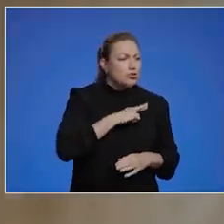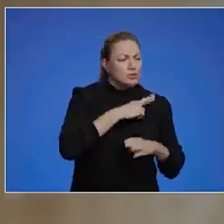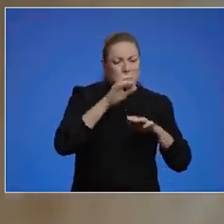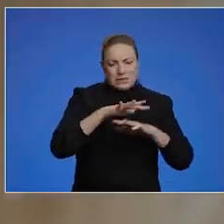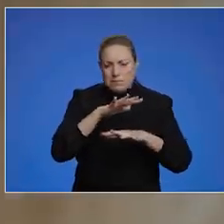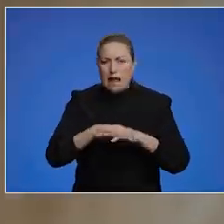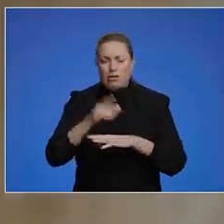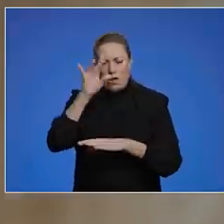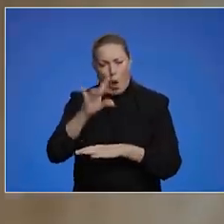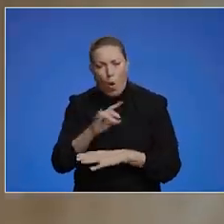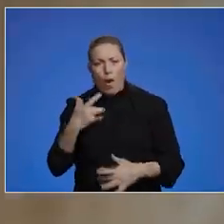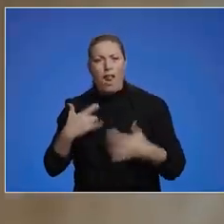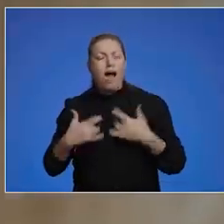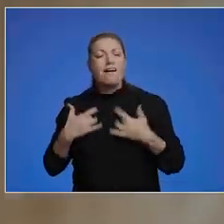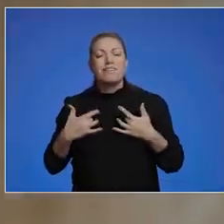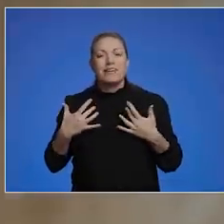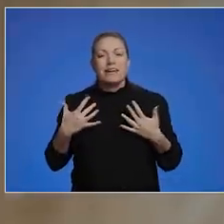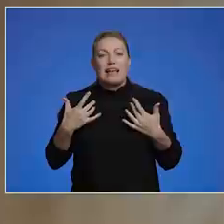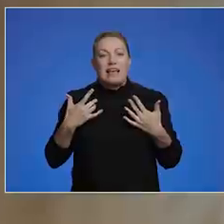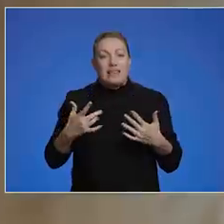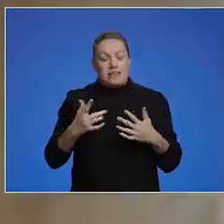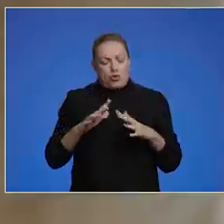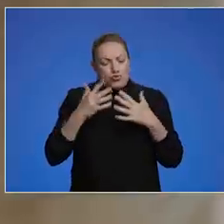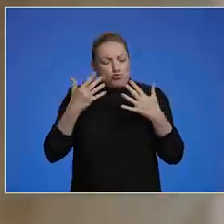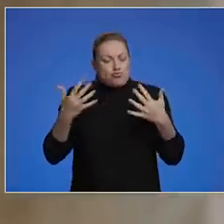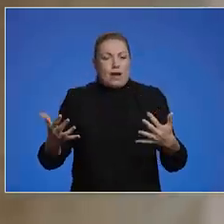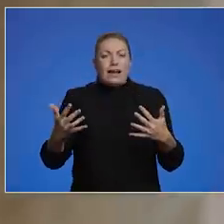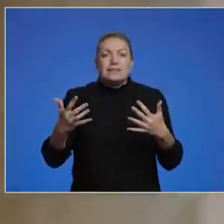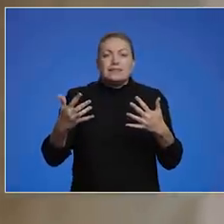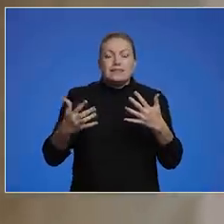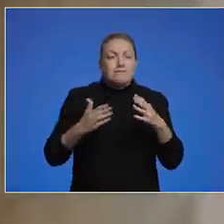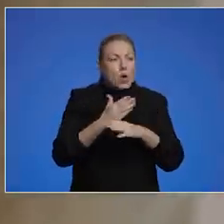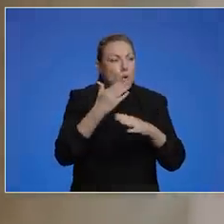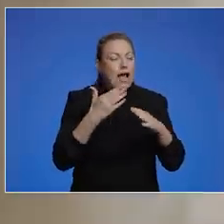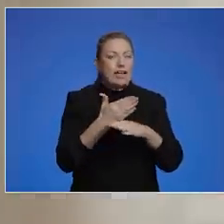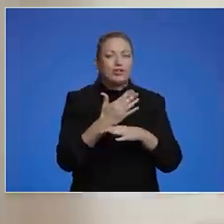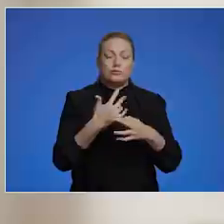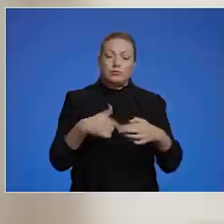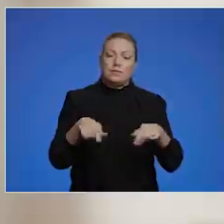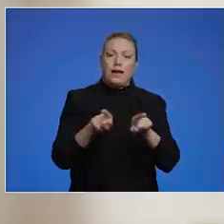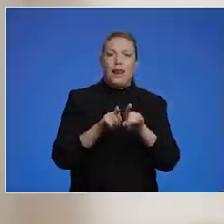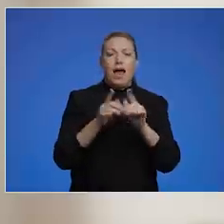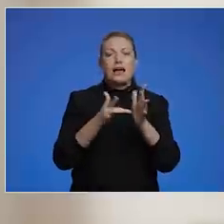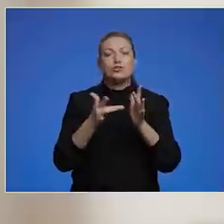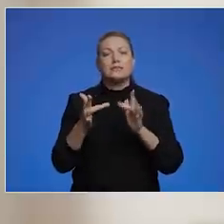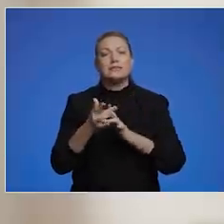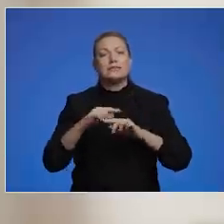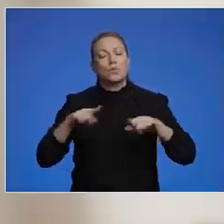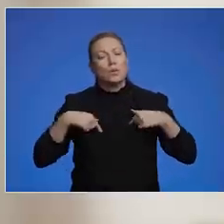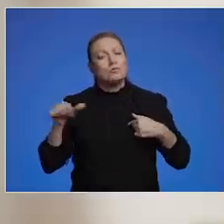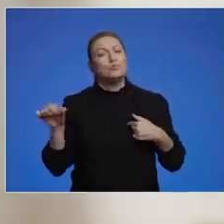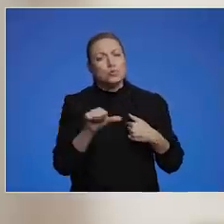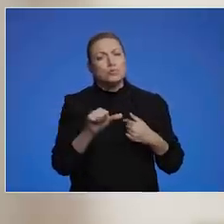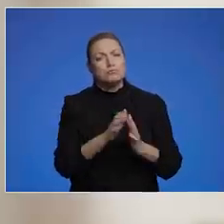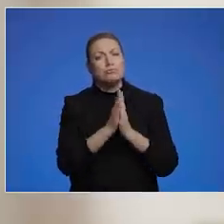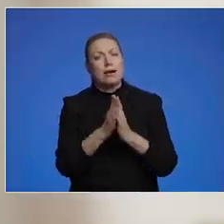holy life. Ultimately, this is what the greatest vocation is, to be like Jesus. So let us pray for vocations.